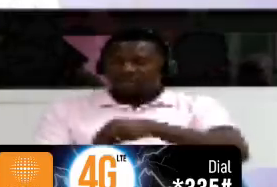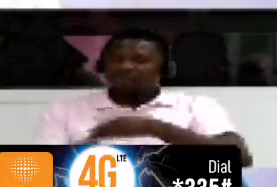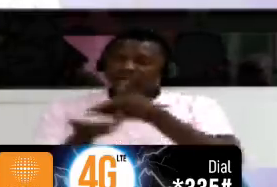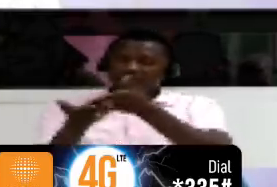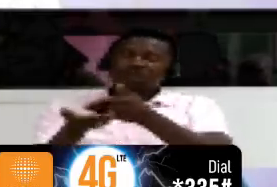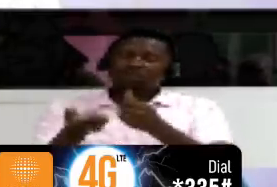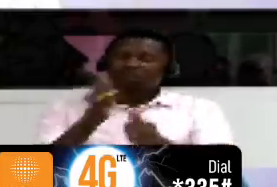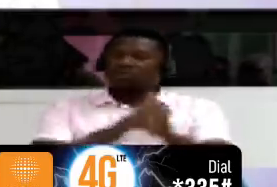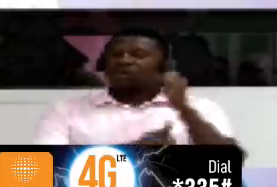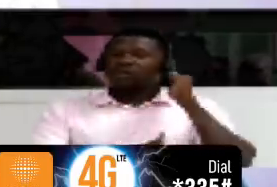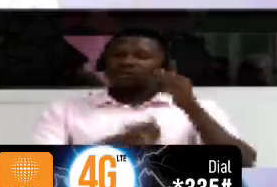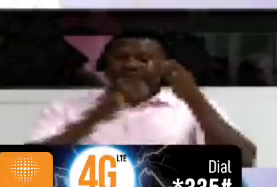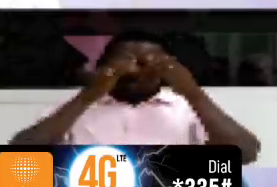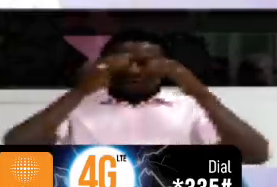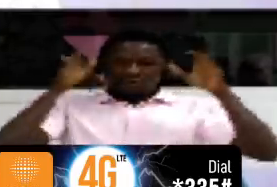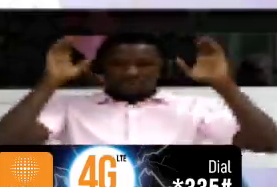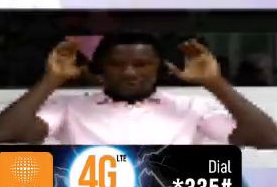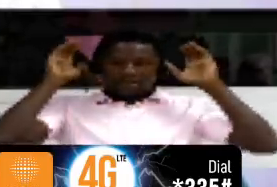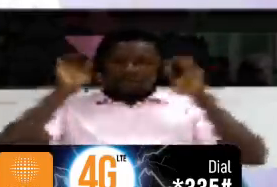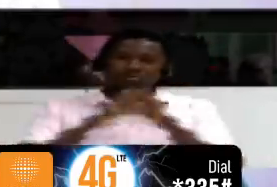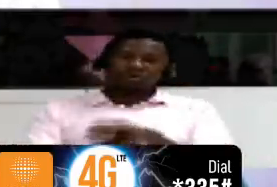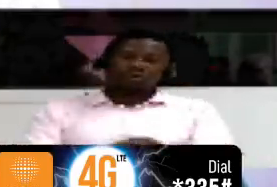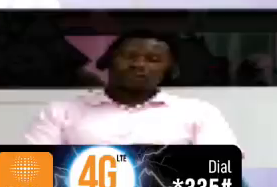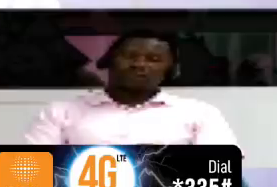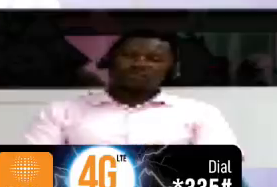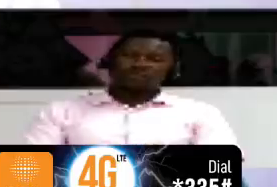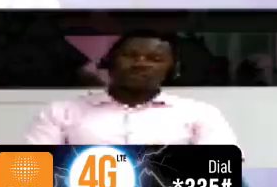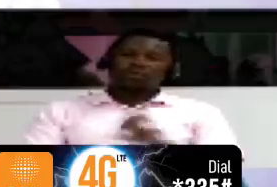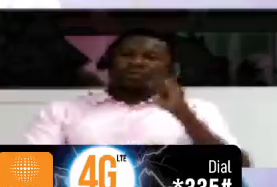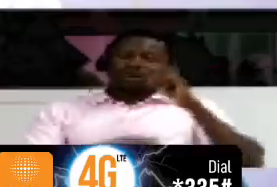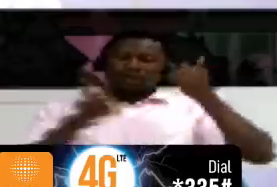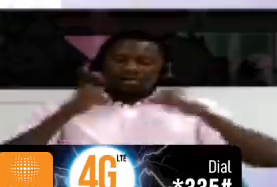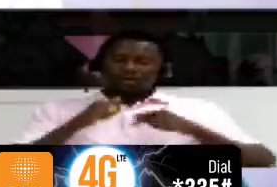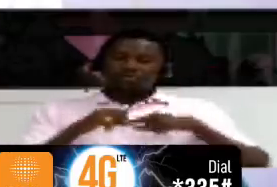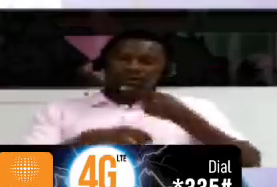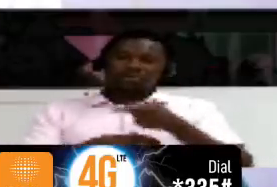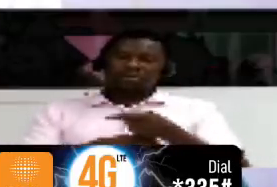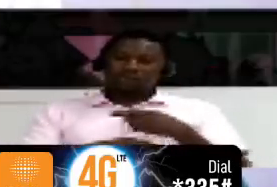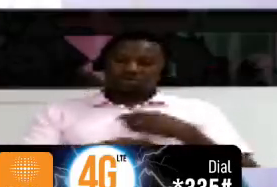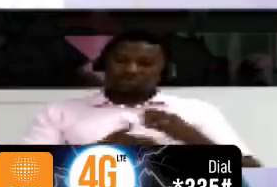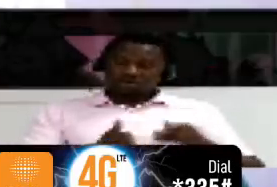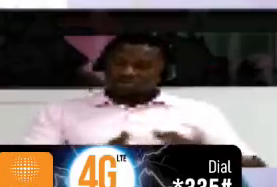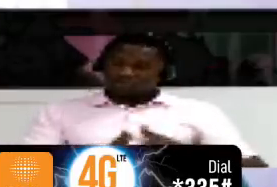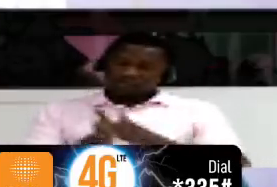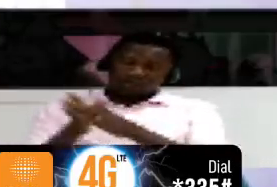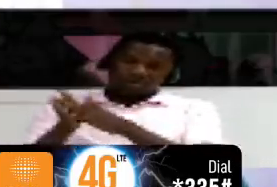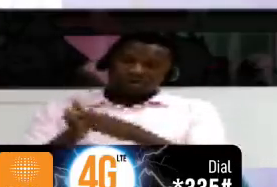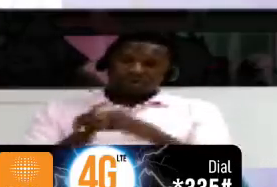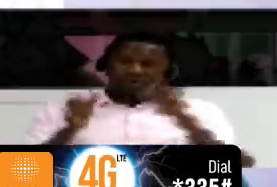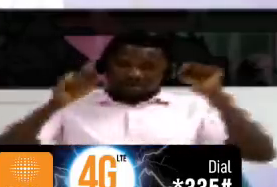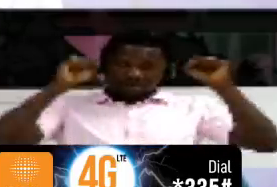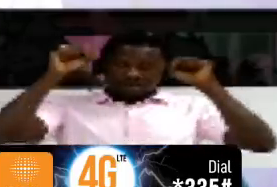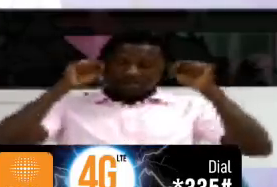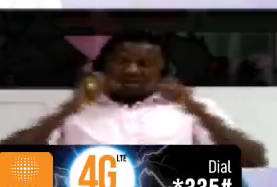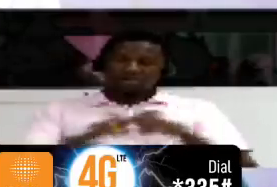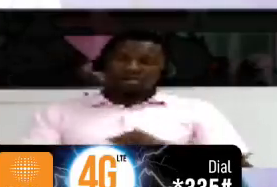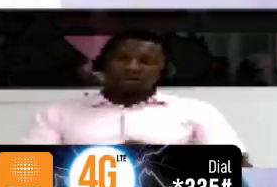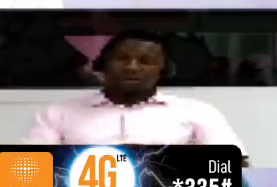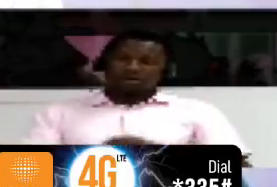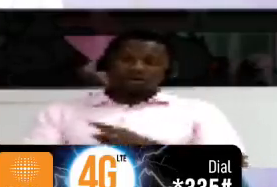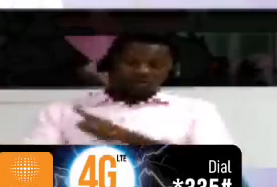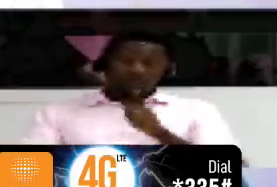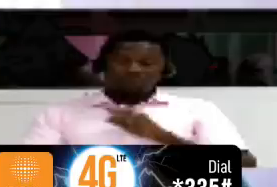What happened after that? Did you proceed with the demonstration? We did. On Wednesday, on the 22nd of March, we